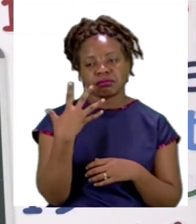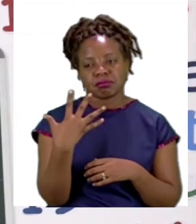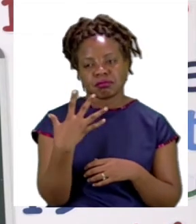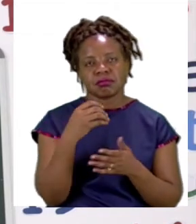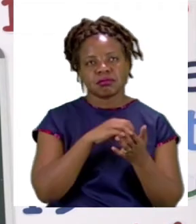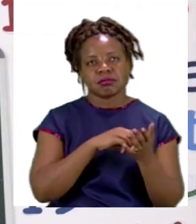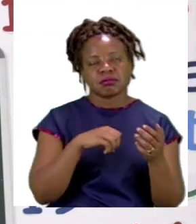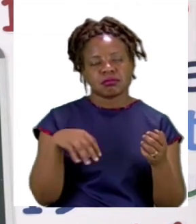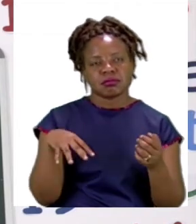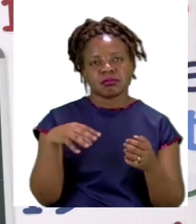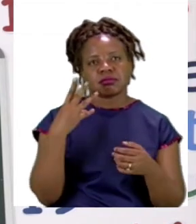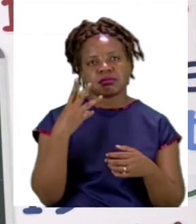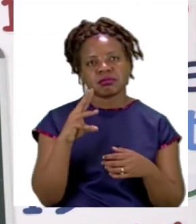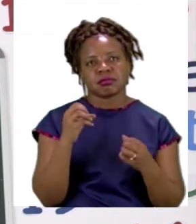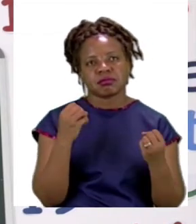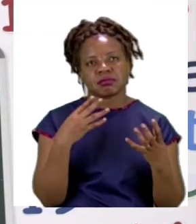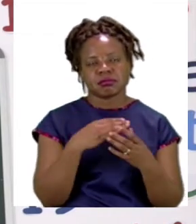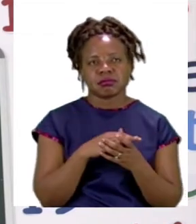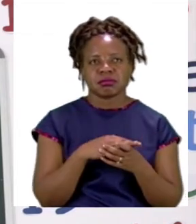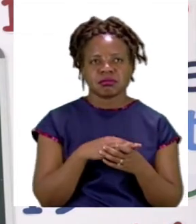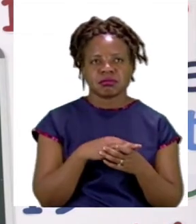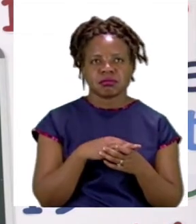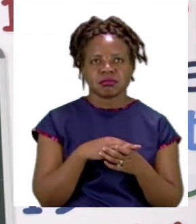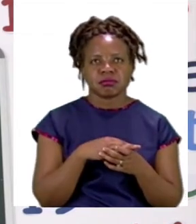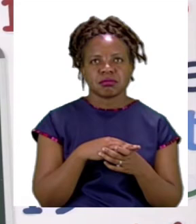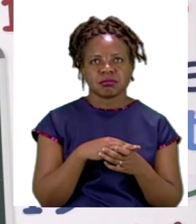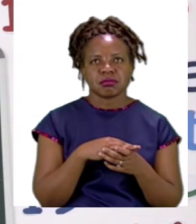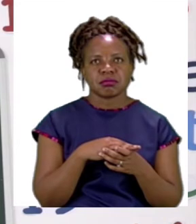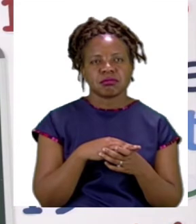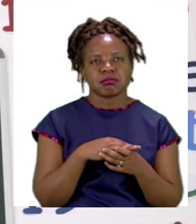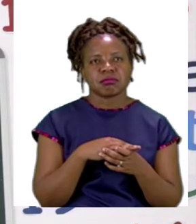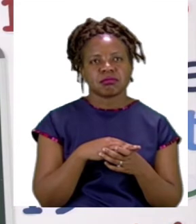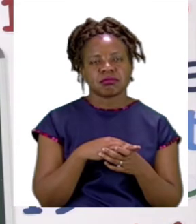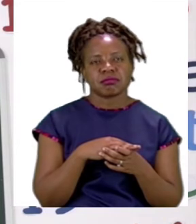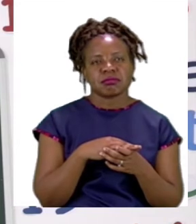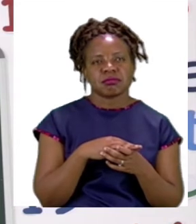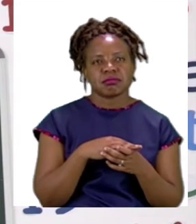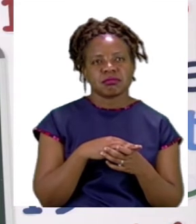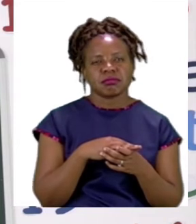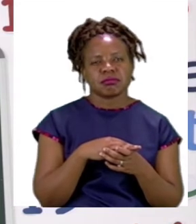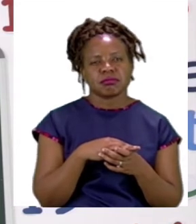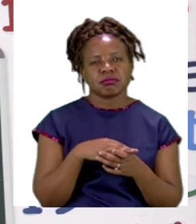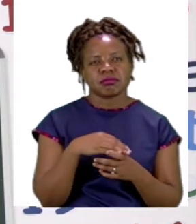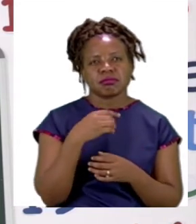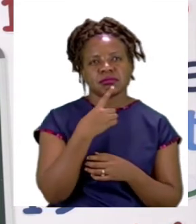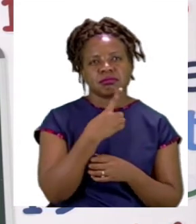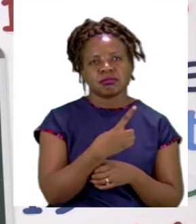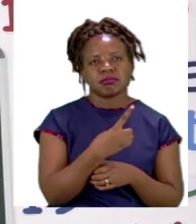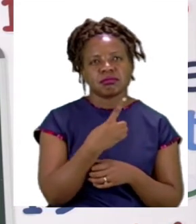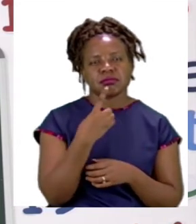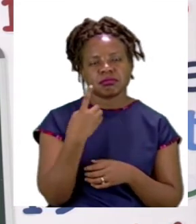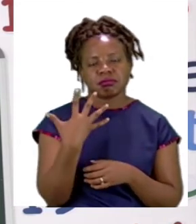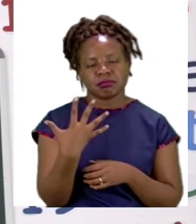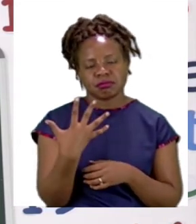away 6. Now if we say 15 take away 6, that means we can use our fingers, our